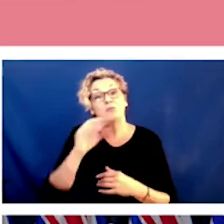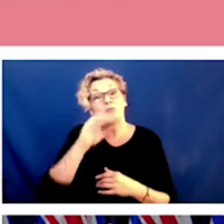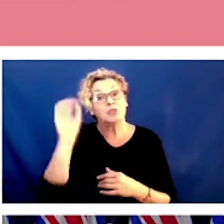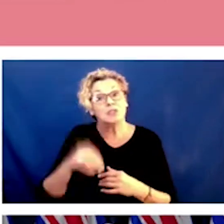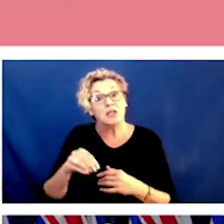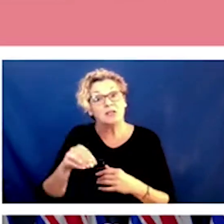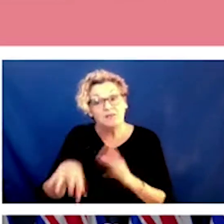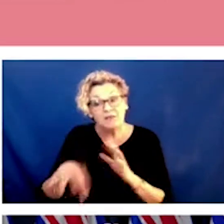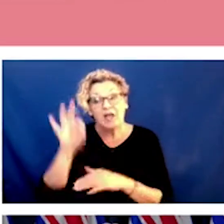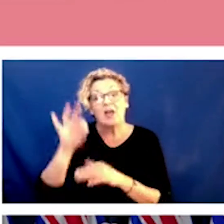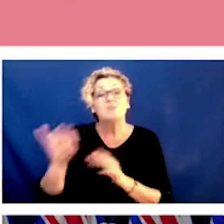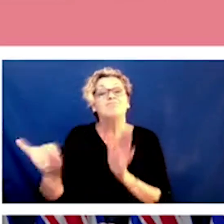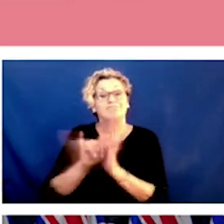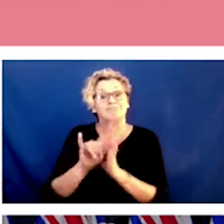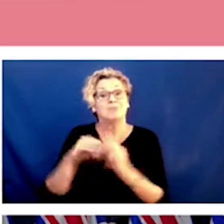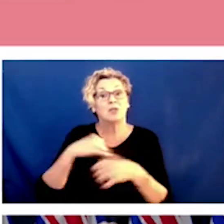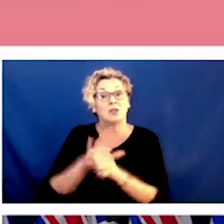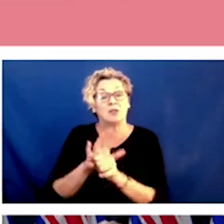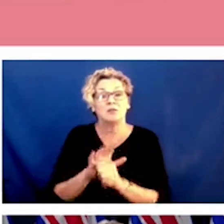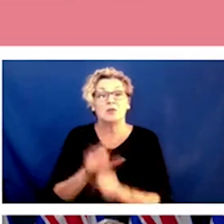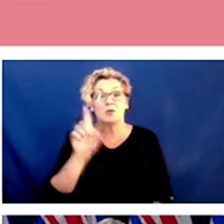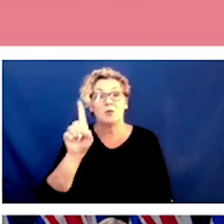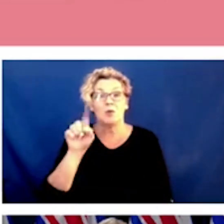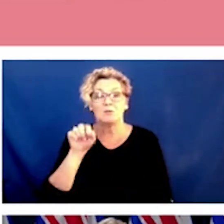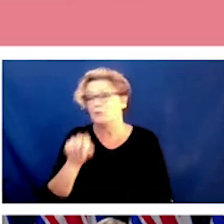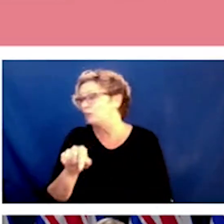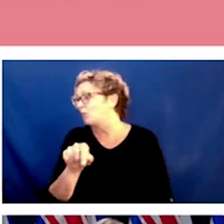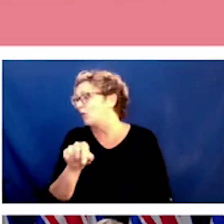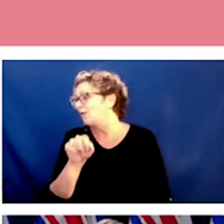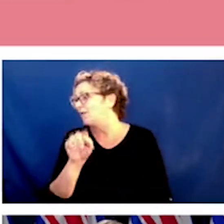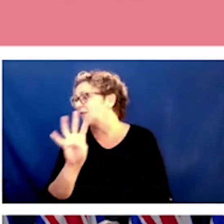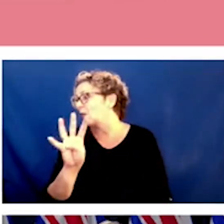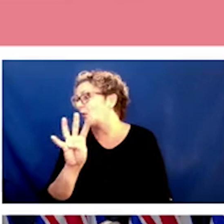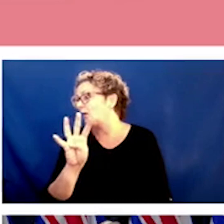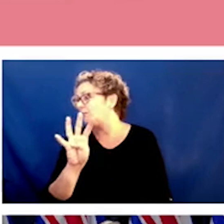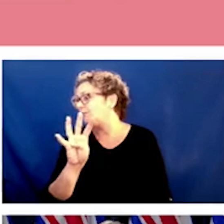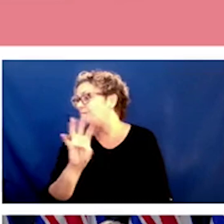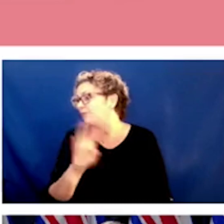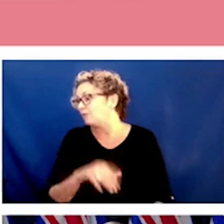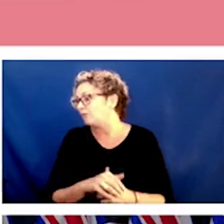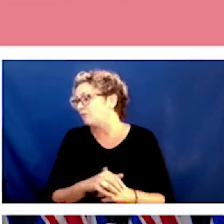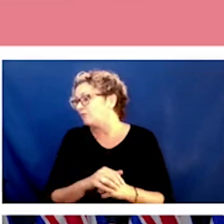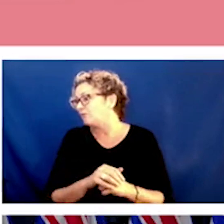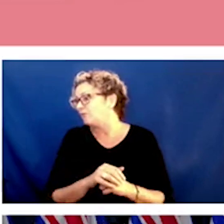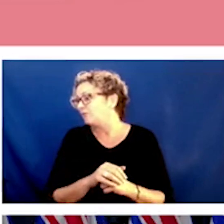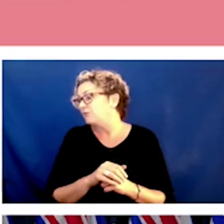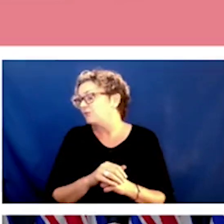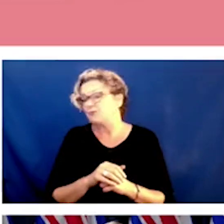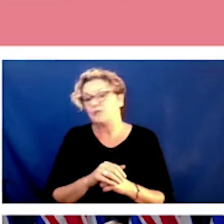this past weekend, our number of tests were